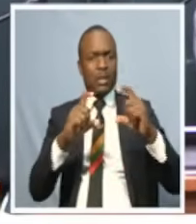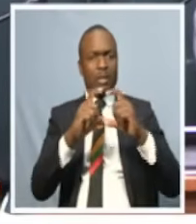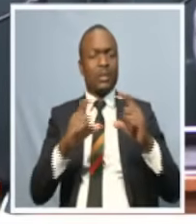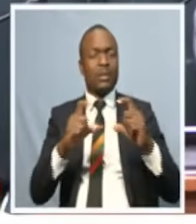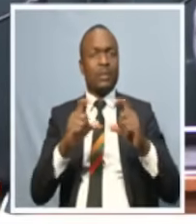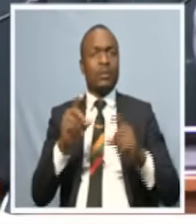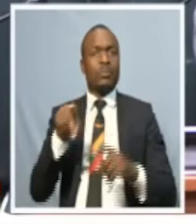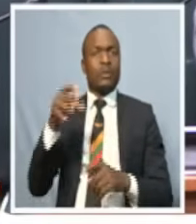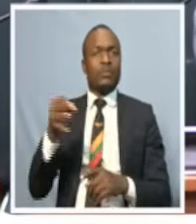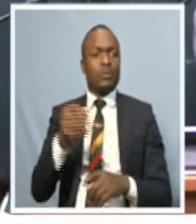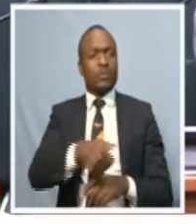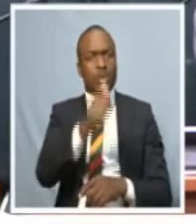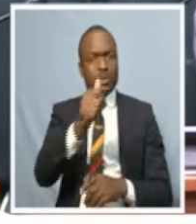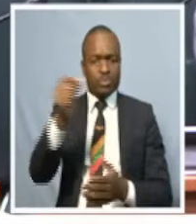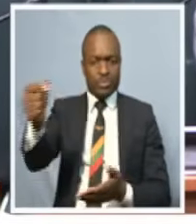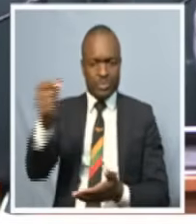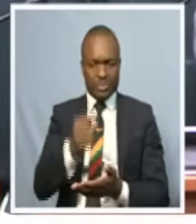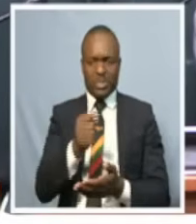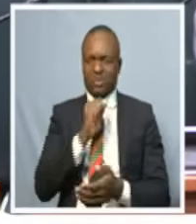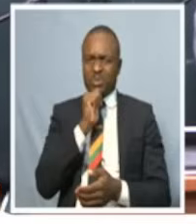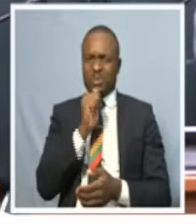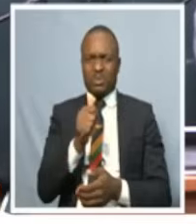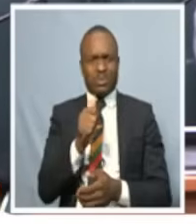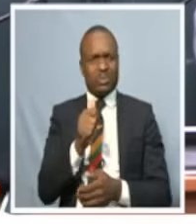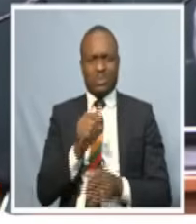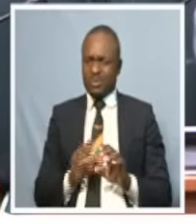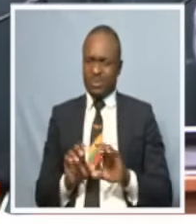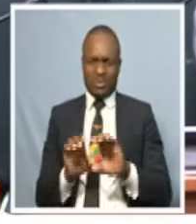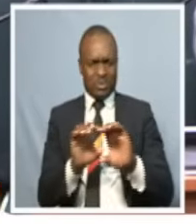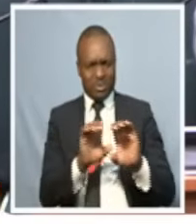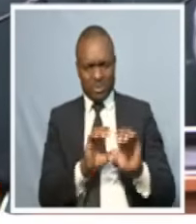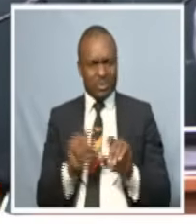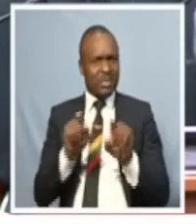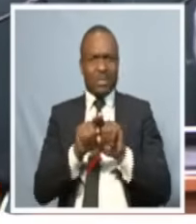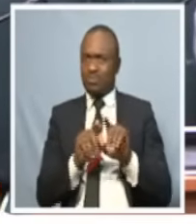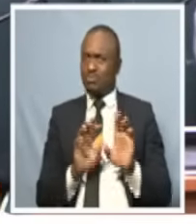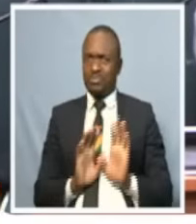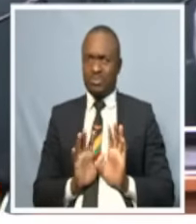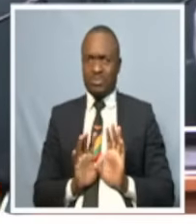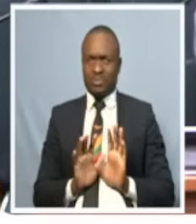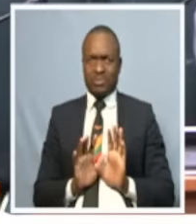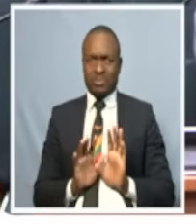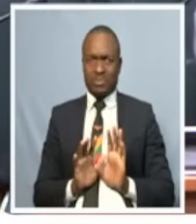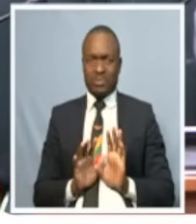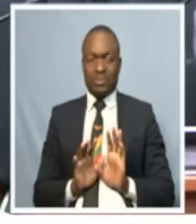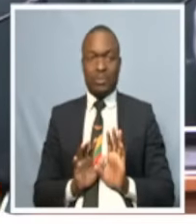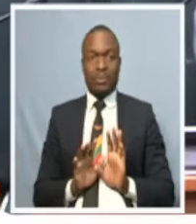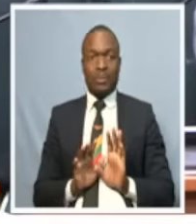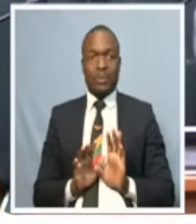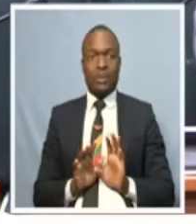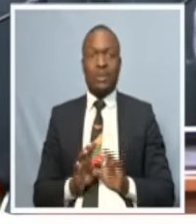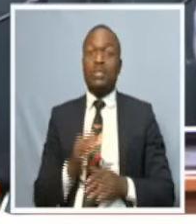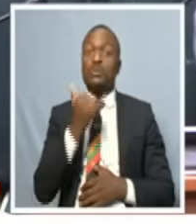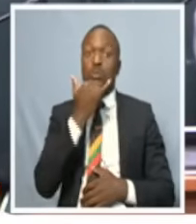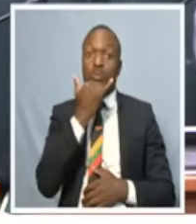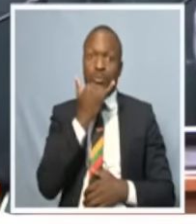for you to be recruited. We don't do that, Madam Speaker. We do not. It's taboo.